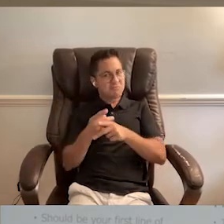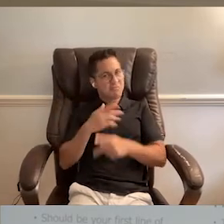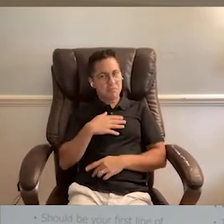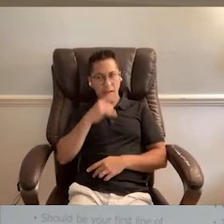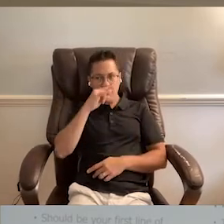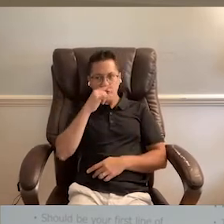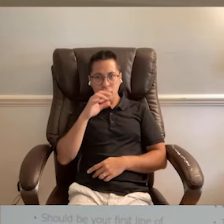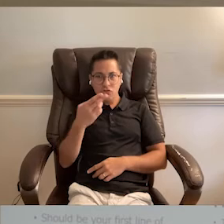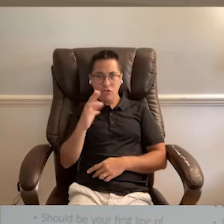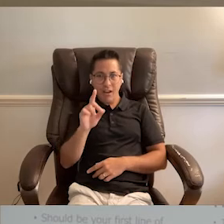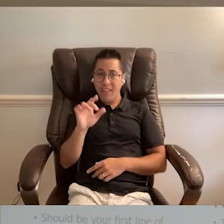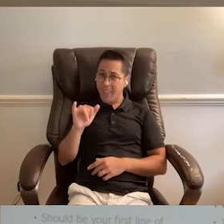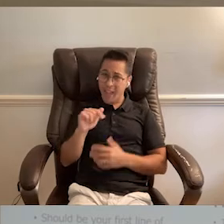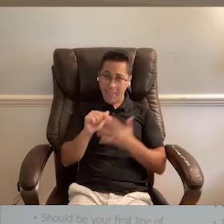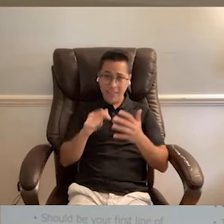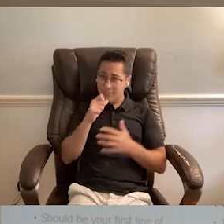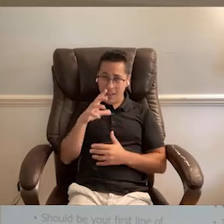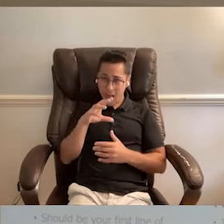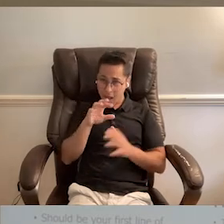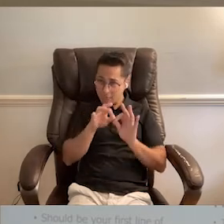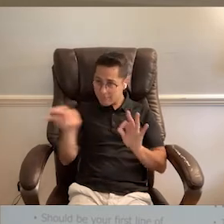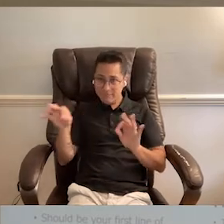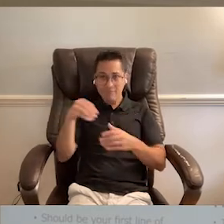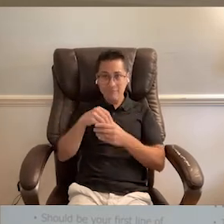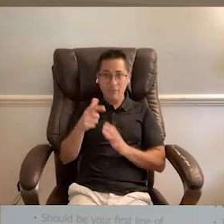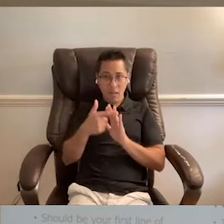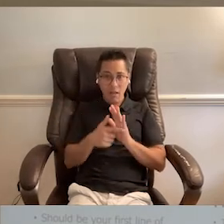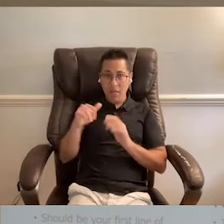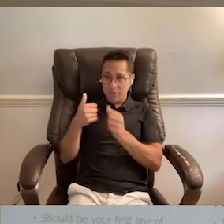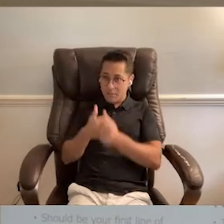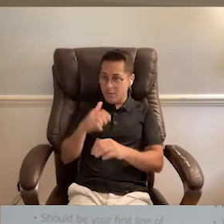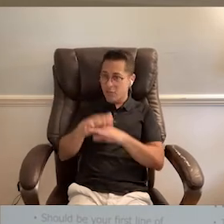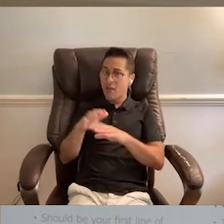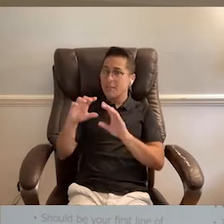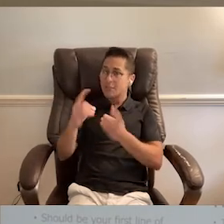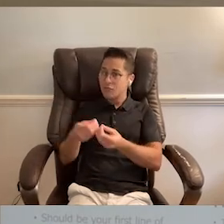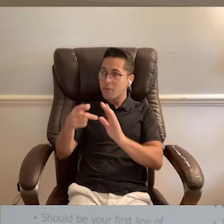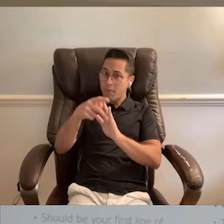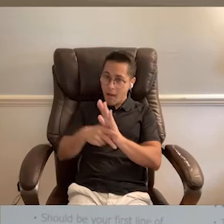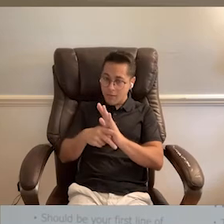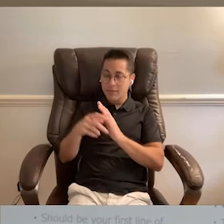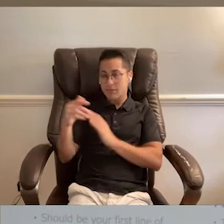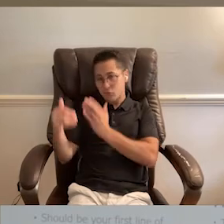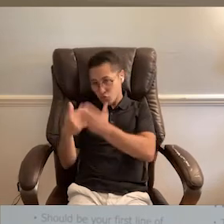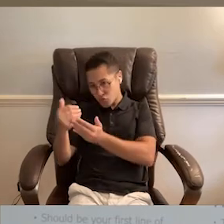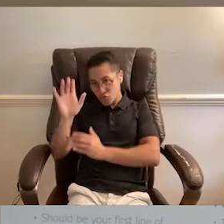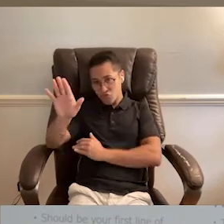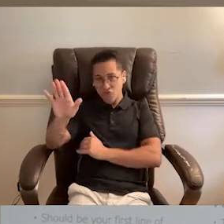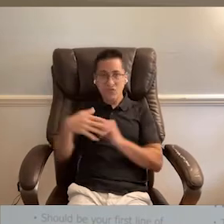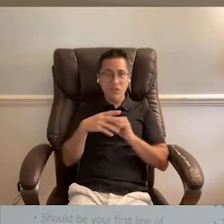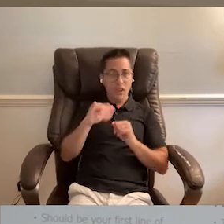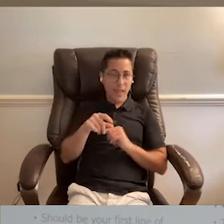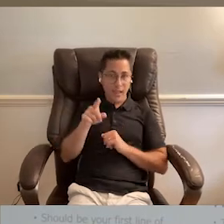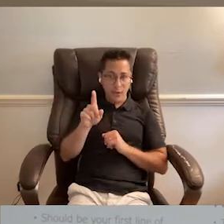are not in the law. Those kinds of things are based on district policies and procedures. So that's where you work through the